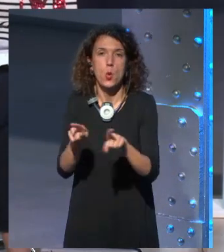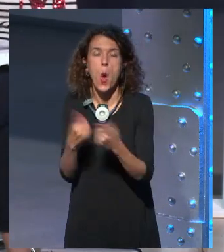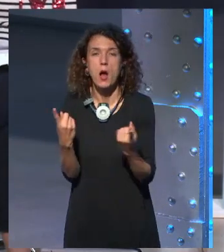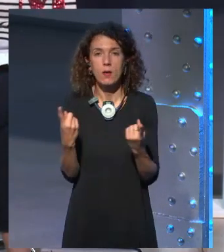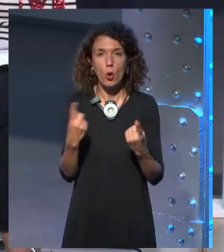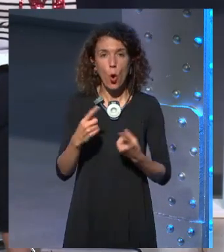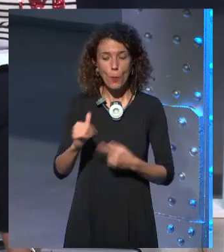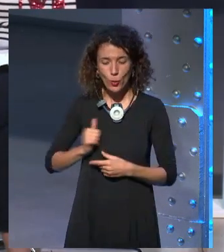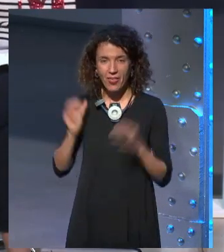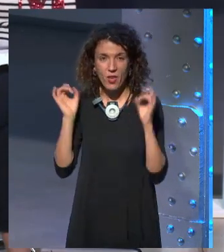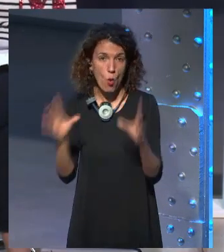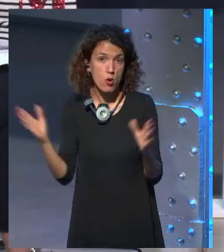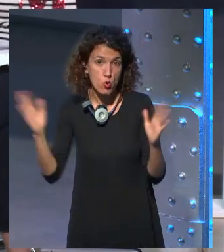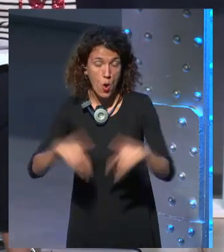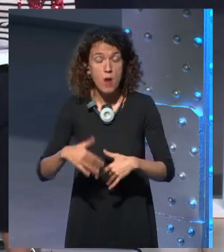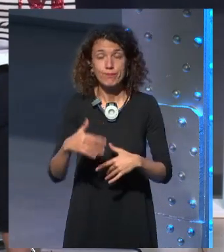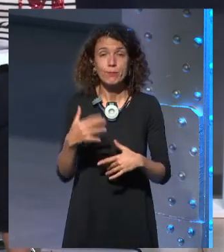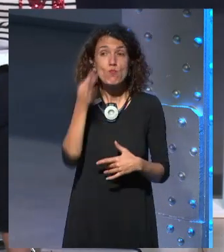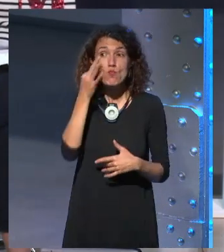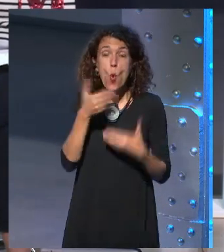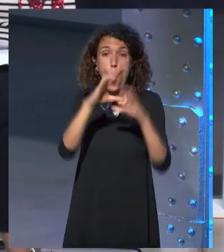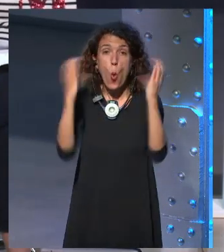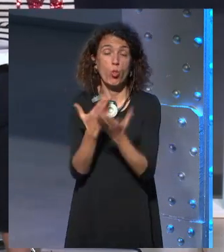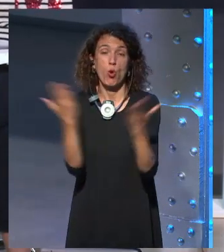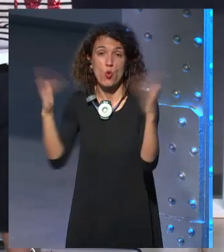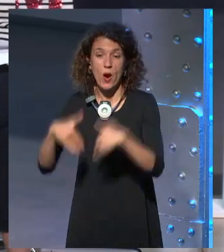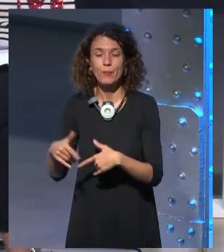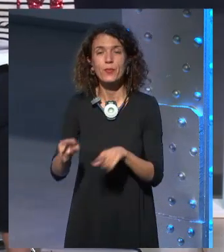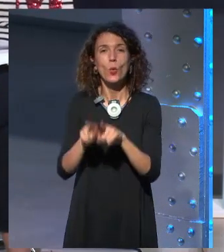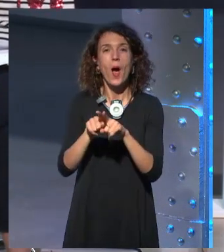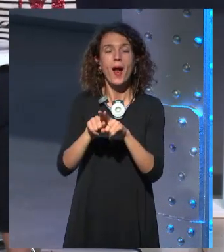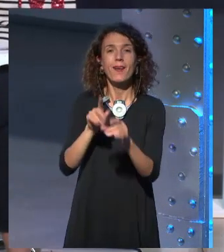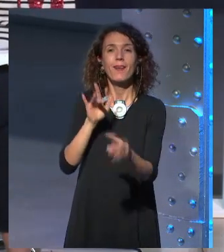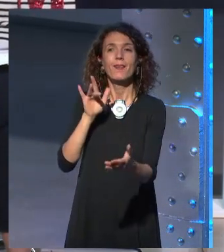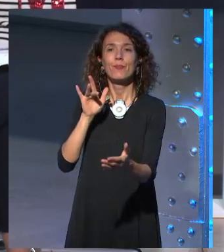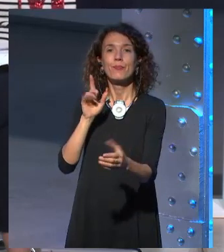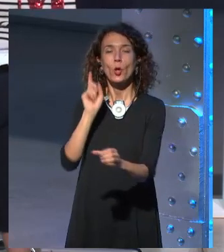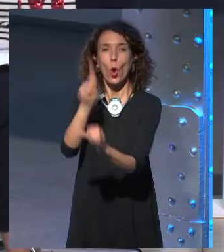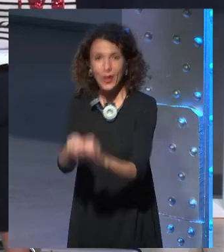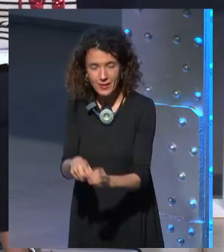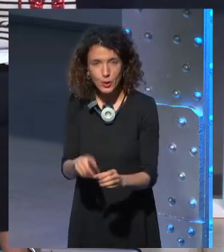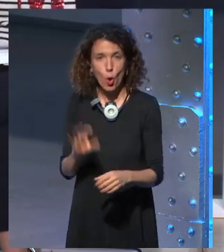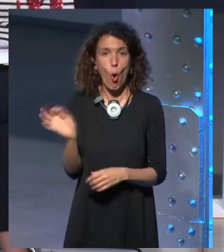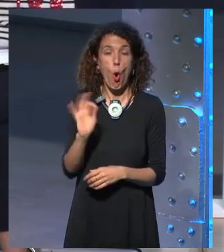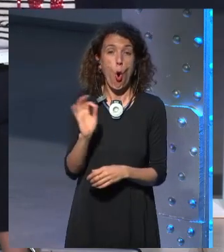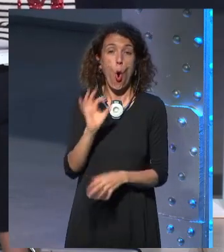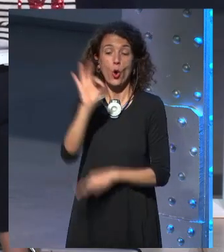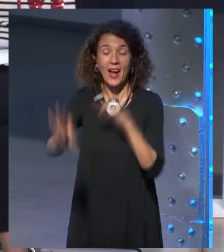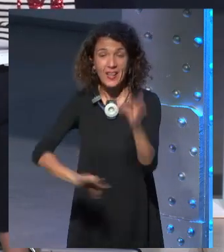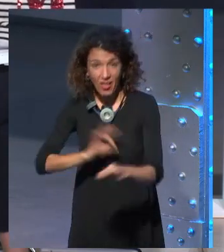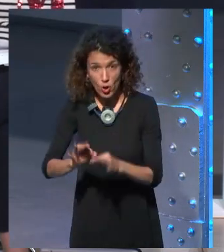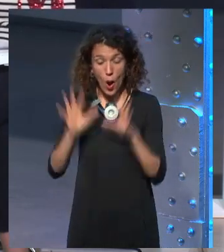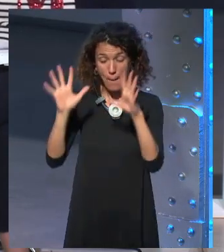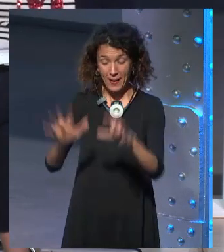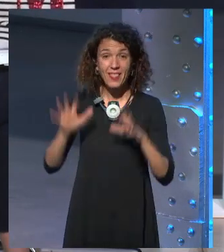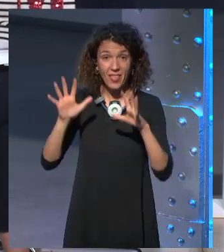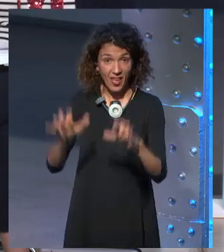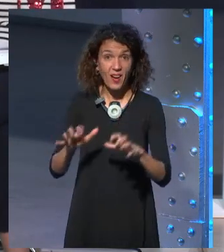to learn. And of course, there are children that don't have so many opportunities in this physical world. And with this connection, with